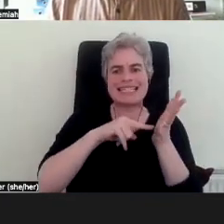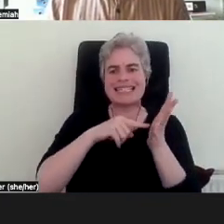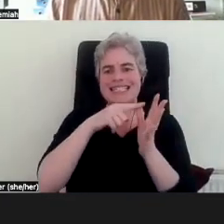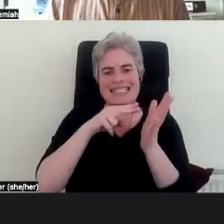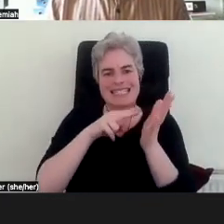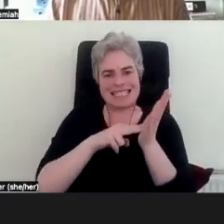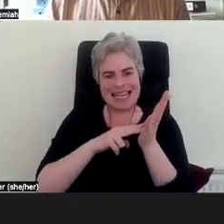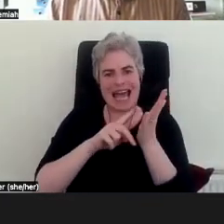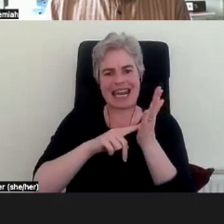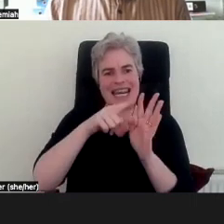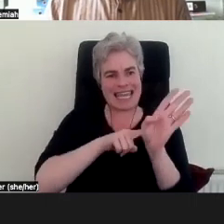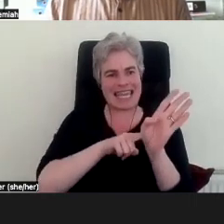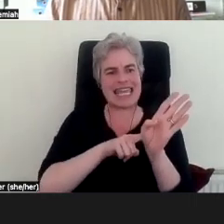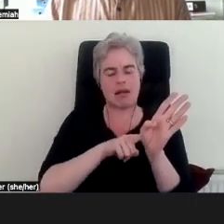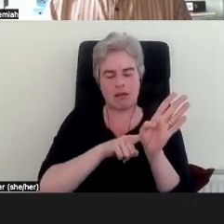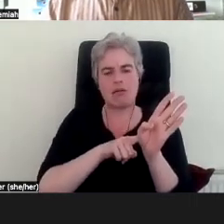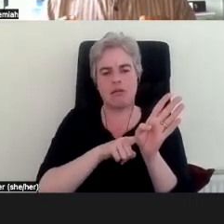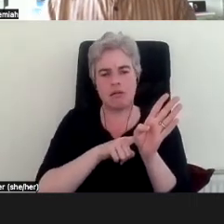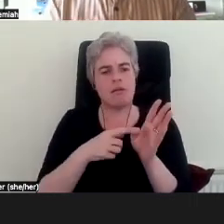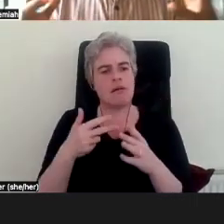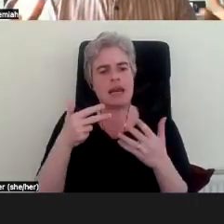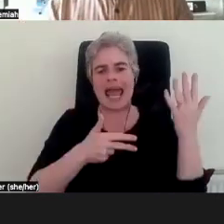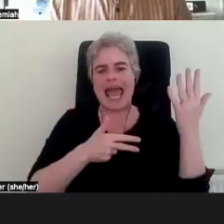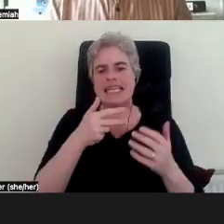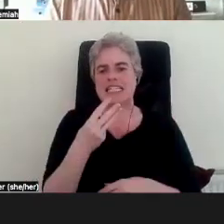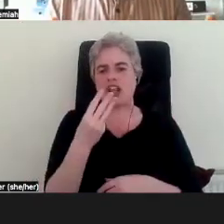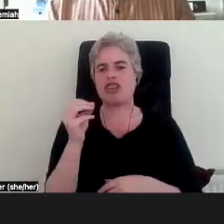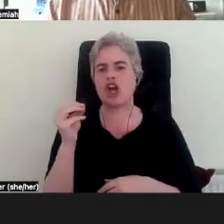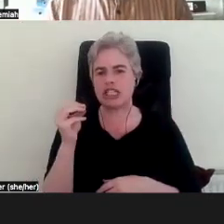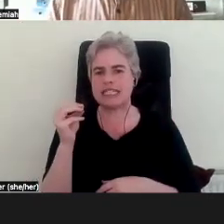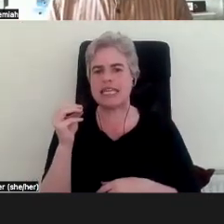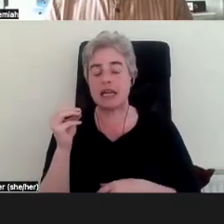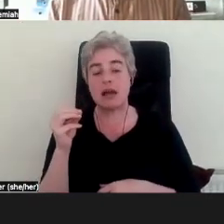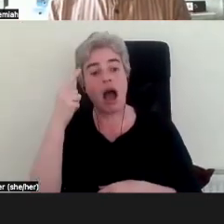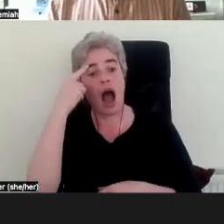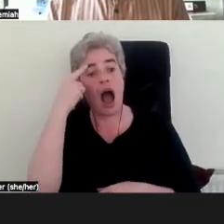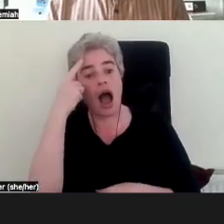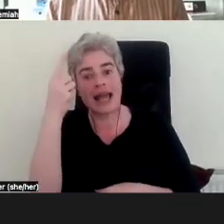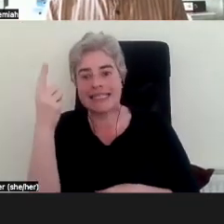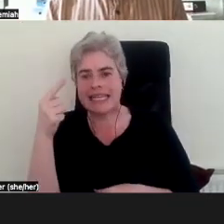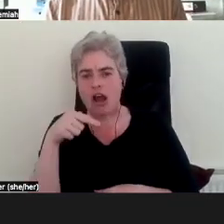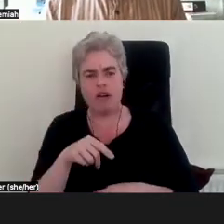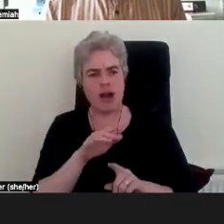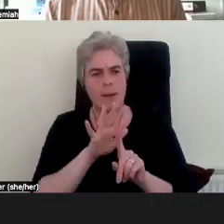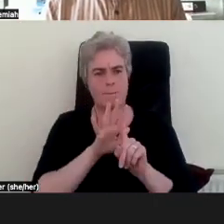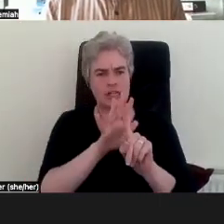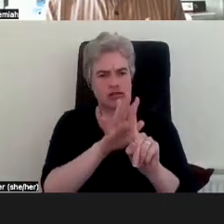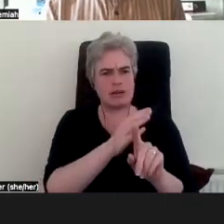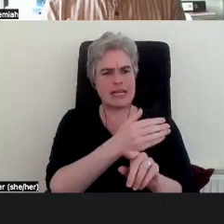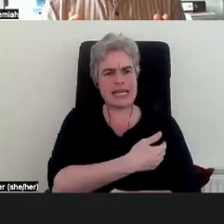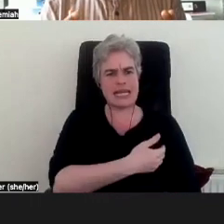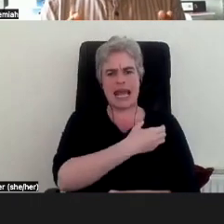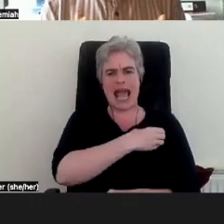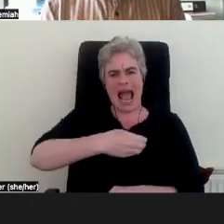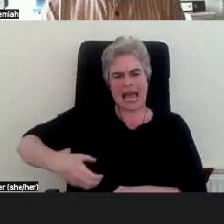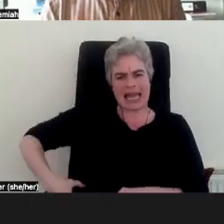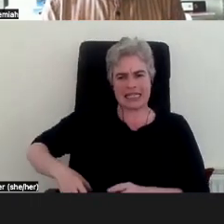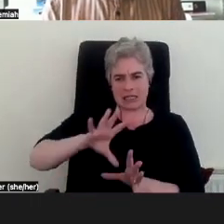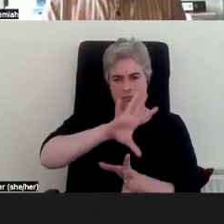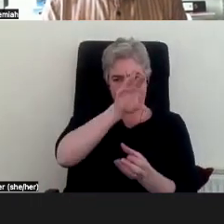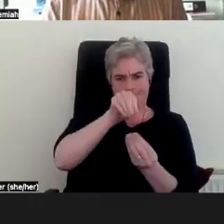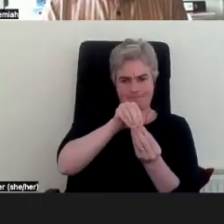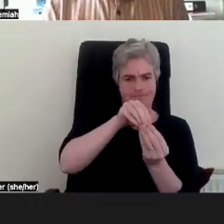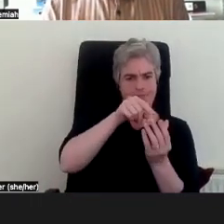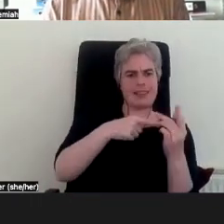in 1830, this idea of missionary Anglicanism is encapsulated in this